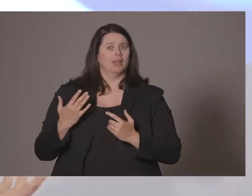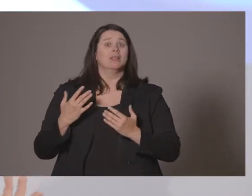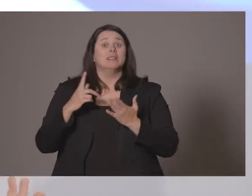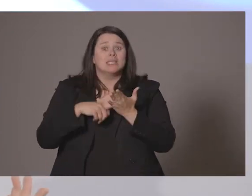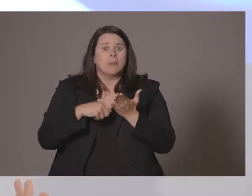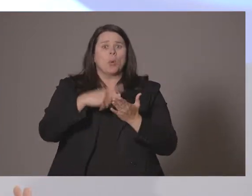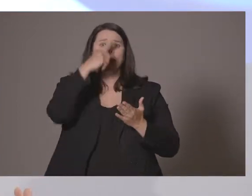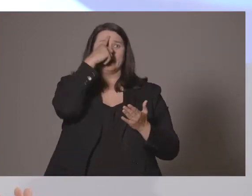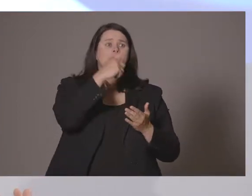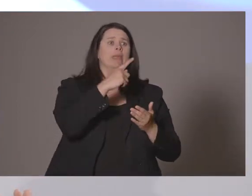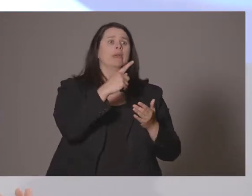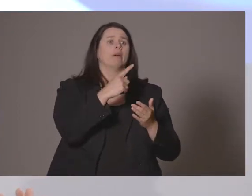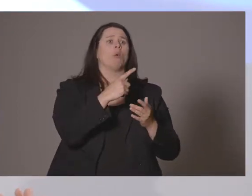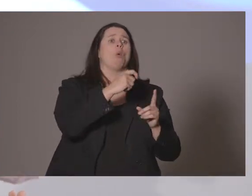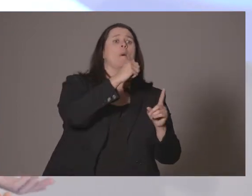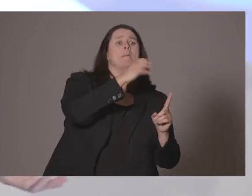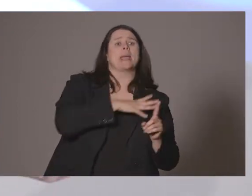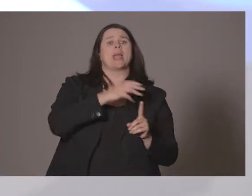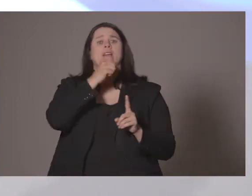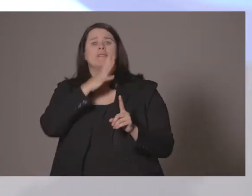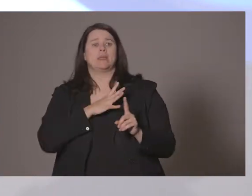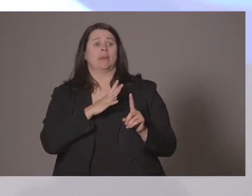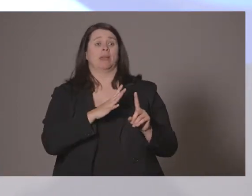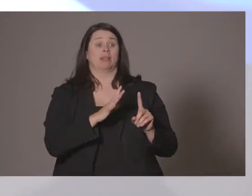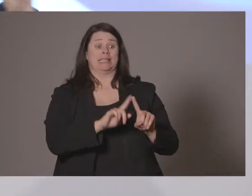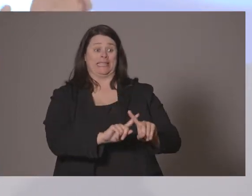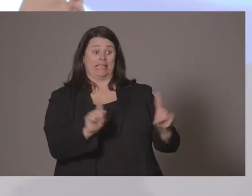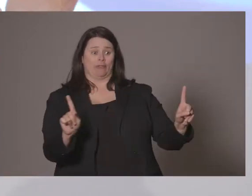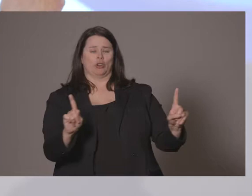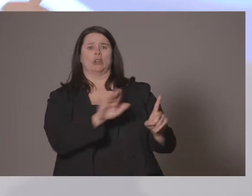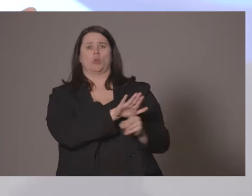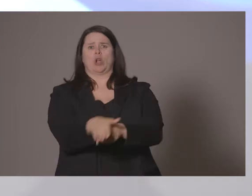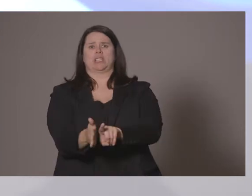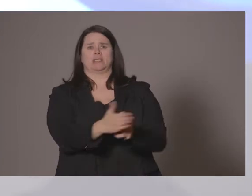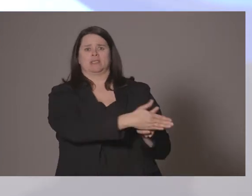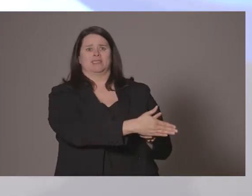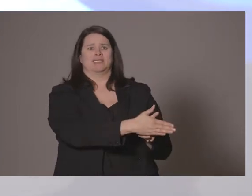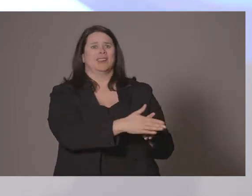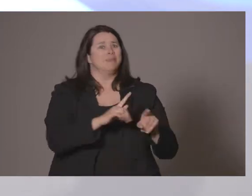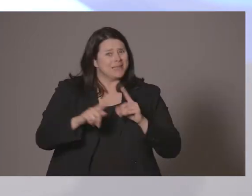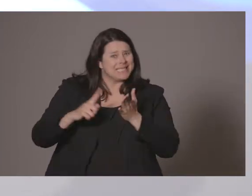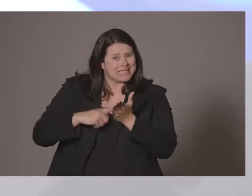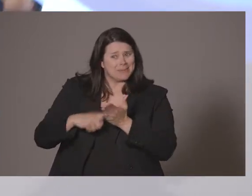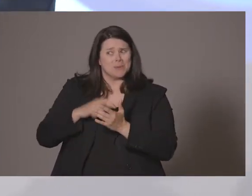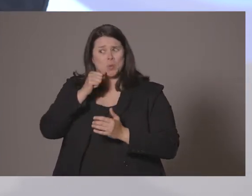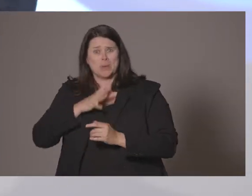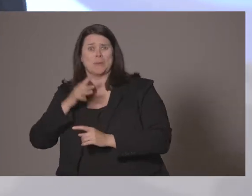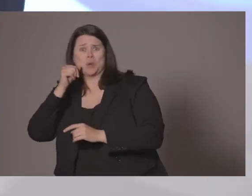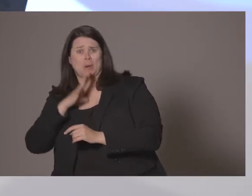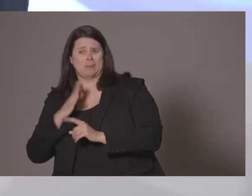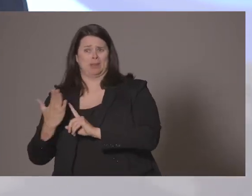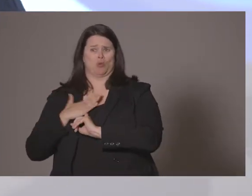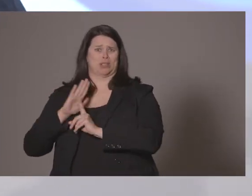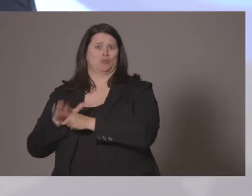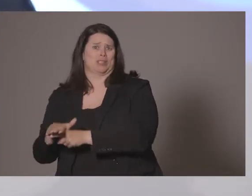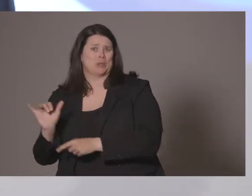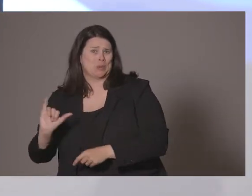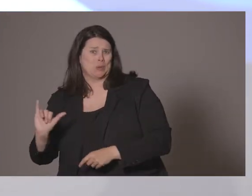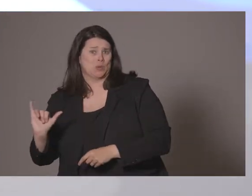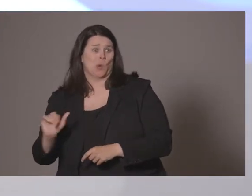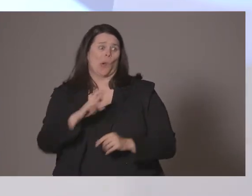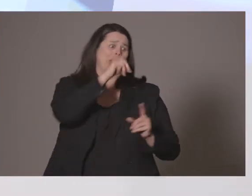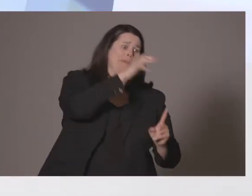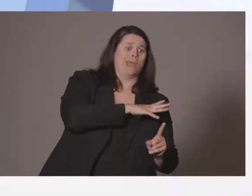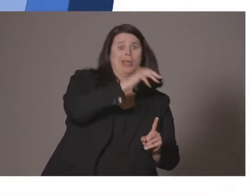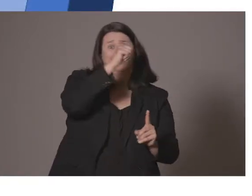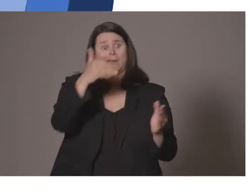ideological components of beauty standards. We reinforce that in each other once we think it and have rules around